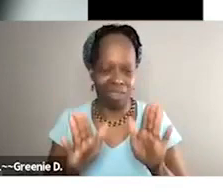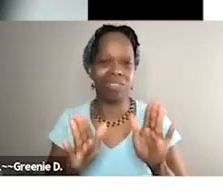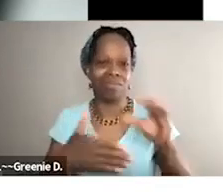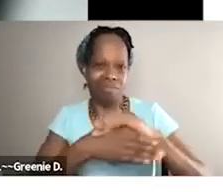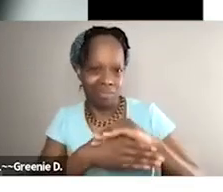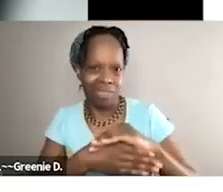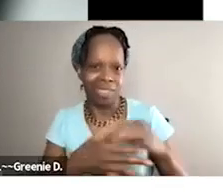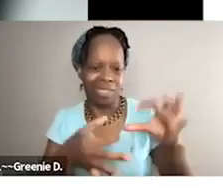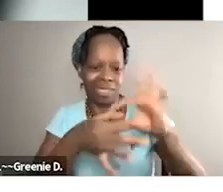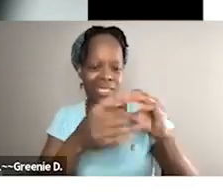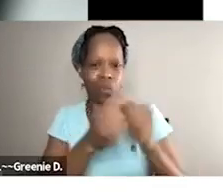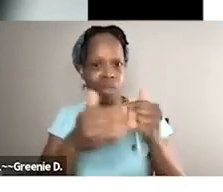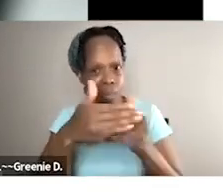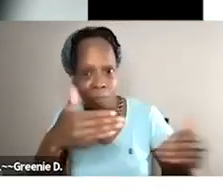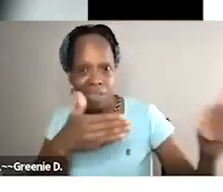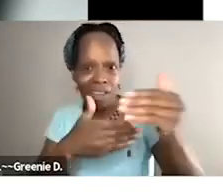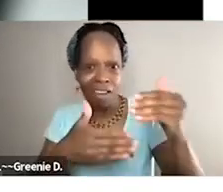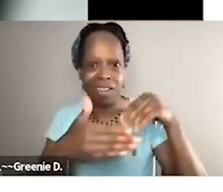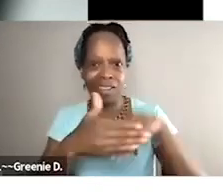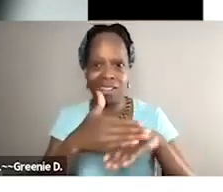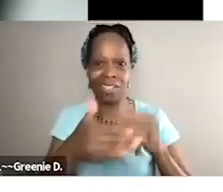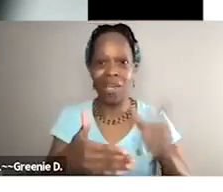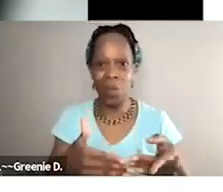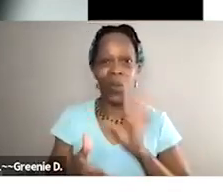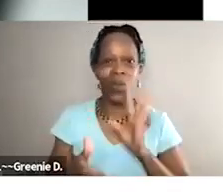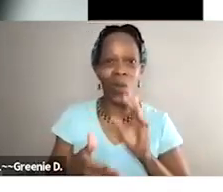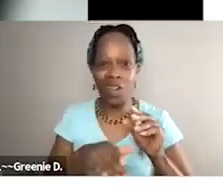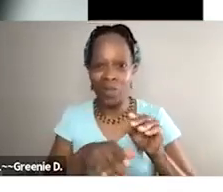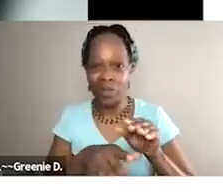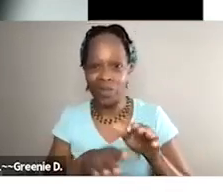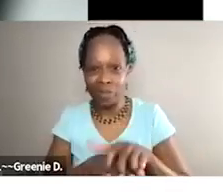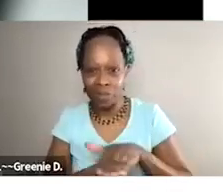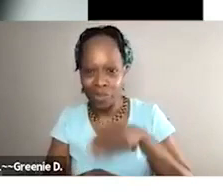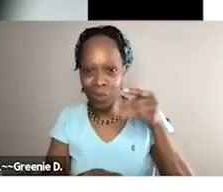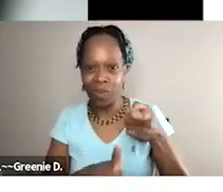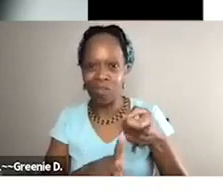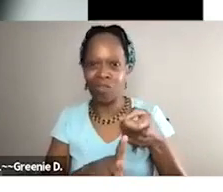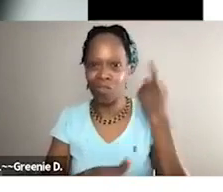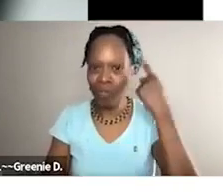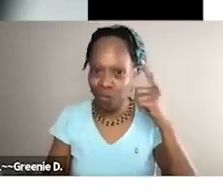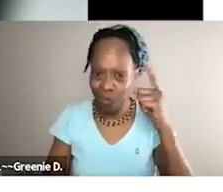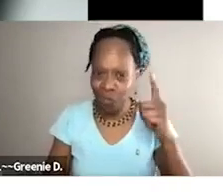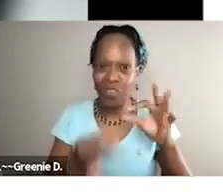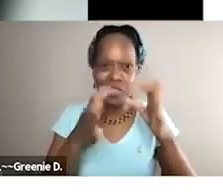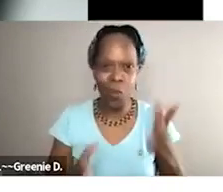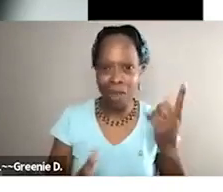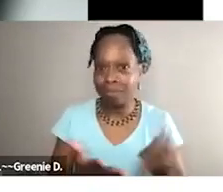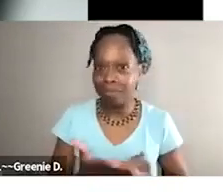Access. I'm going to start speaking a little slower for our interpreters now, because I forget